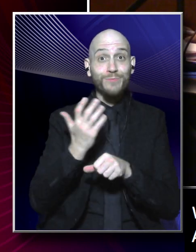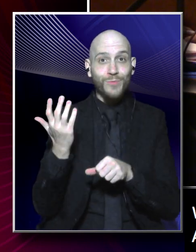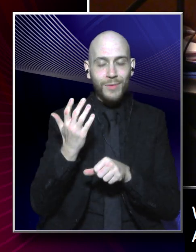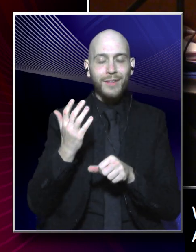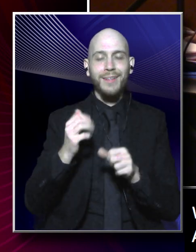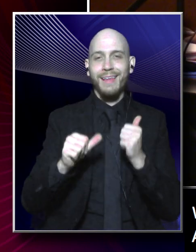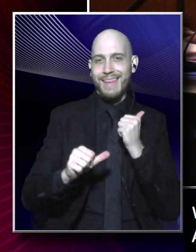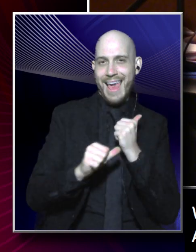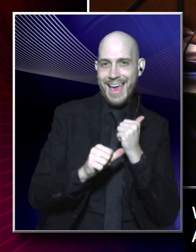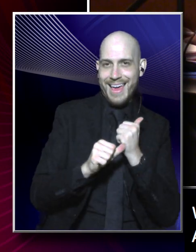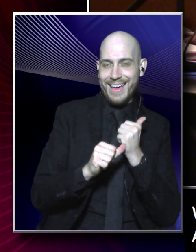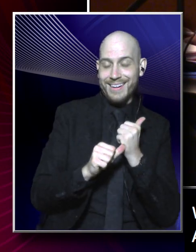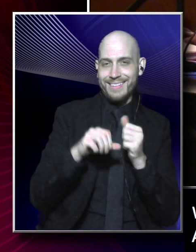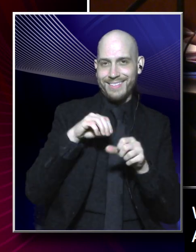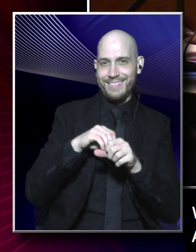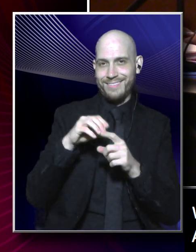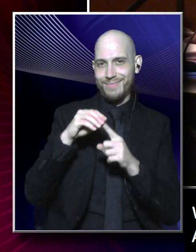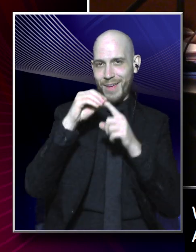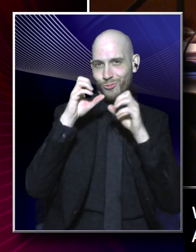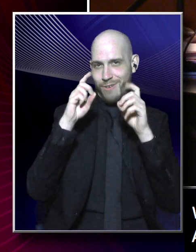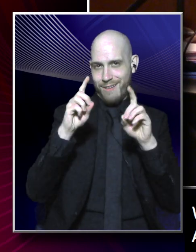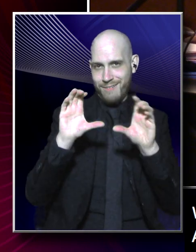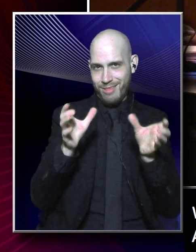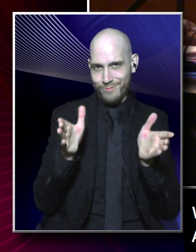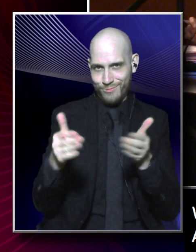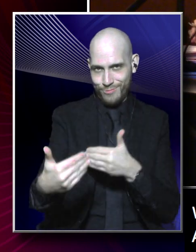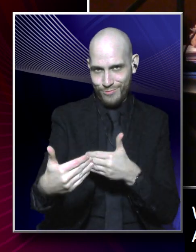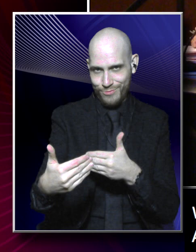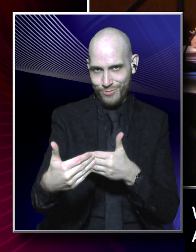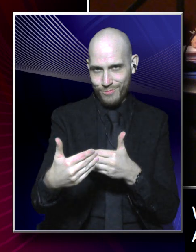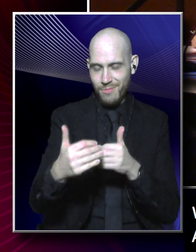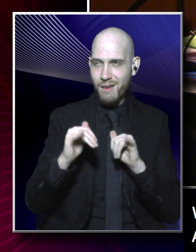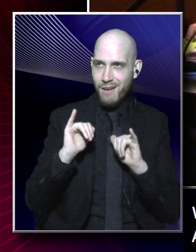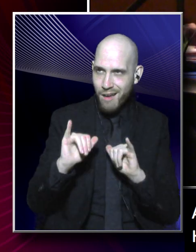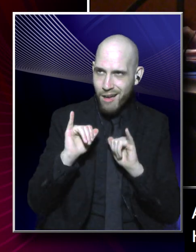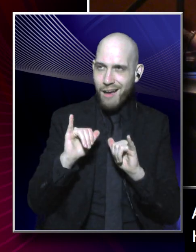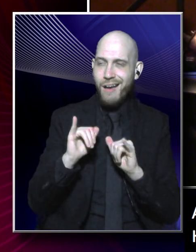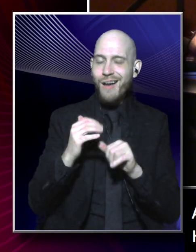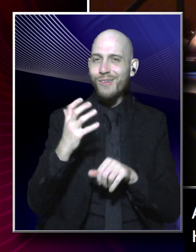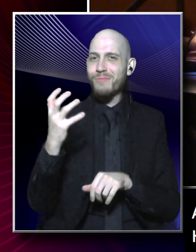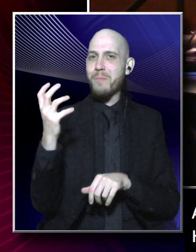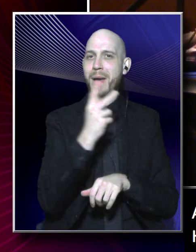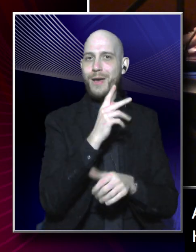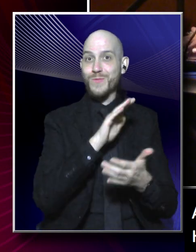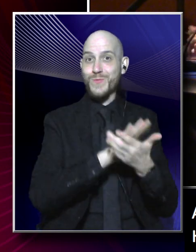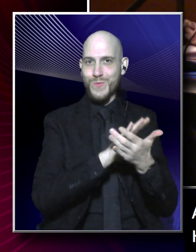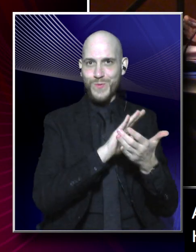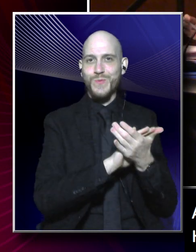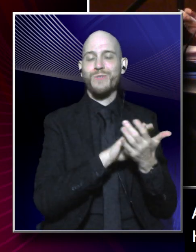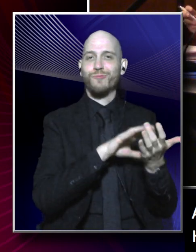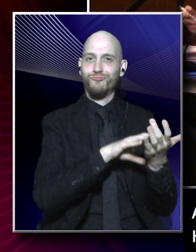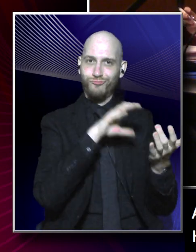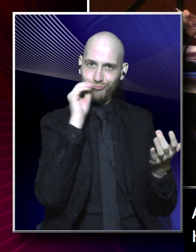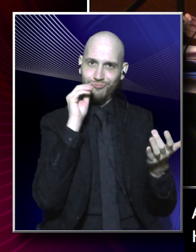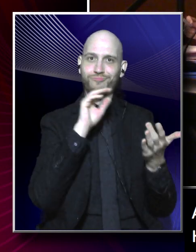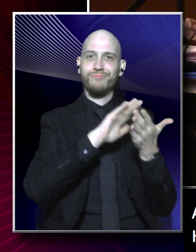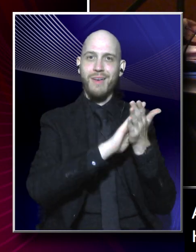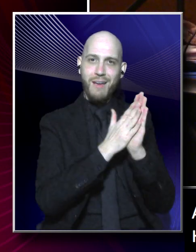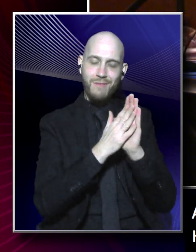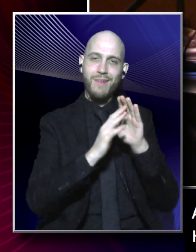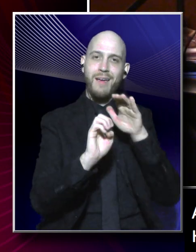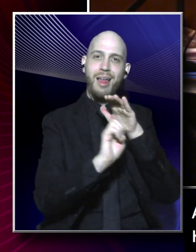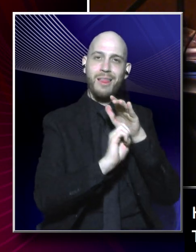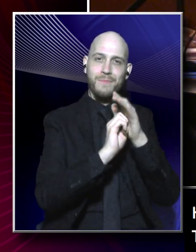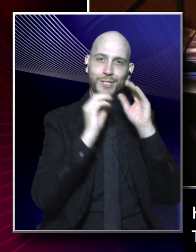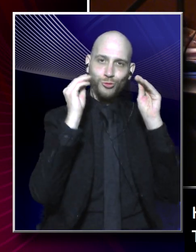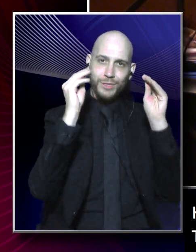aide, and that intrigued her enough to go back to school to get her elementary teacher certification and